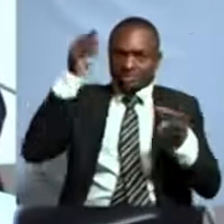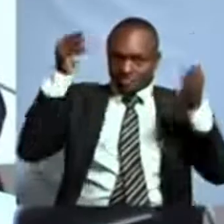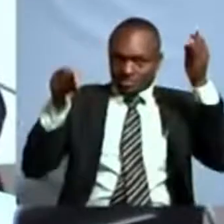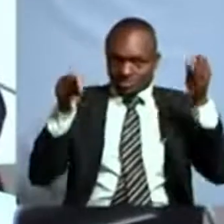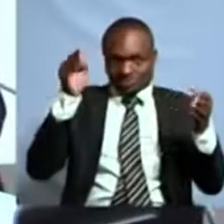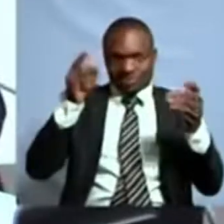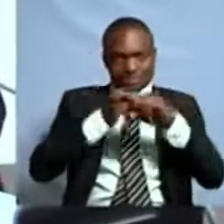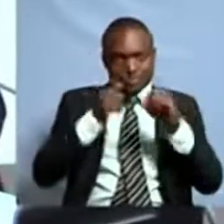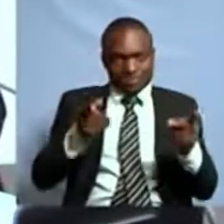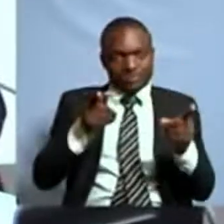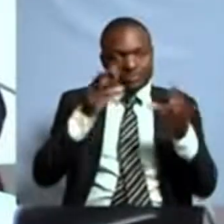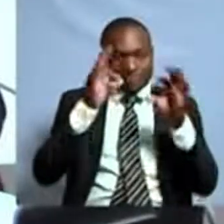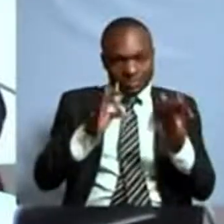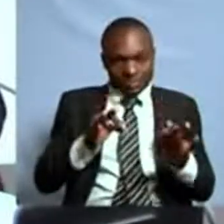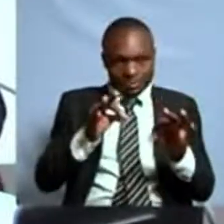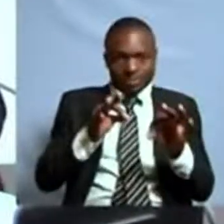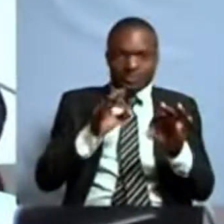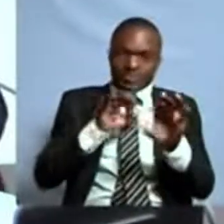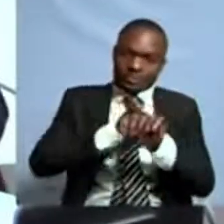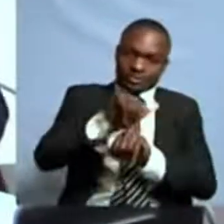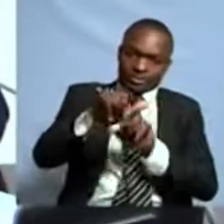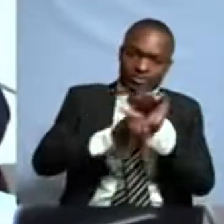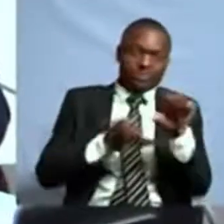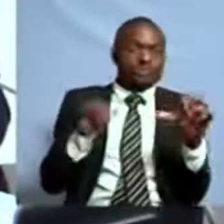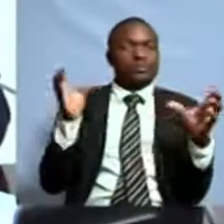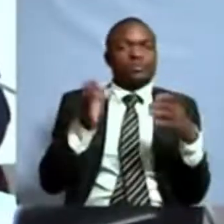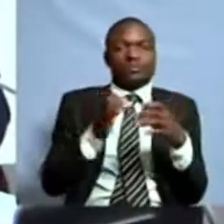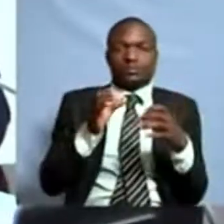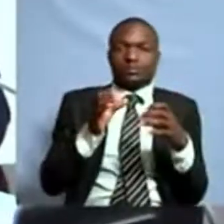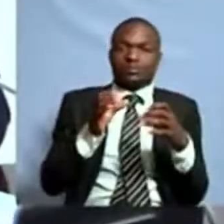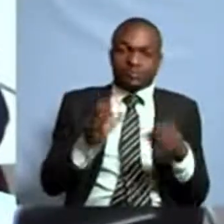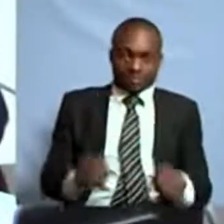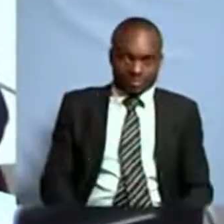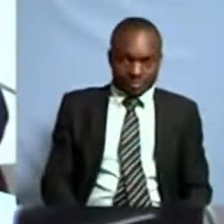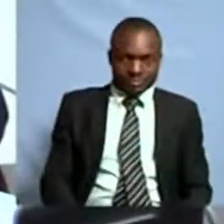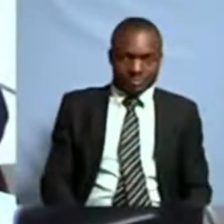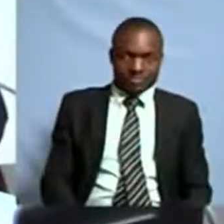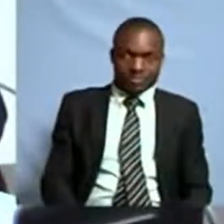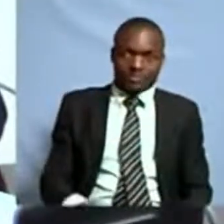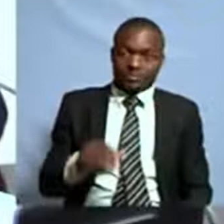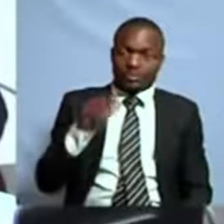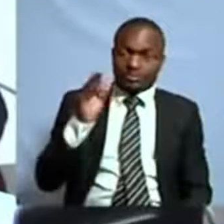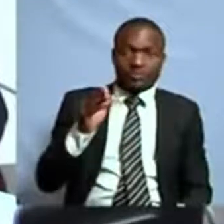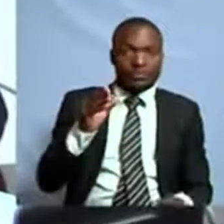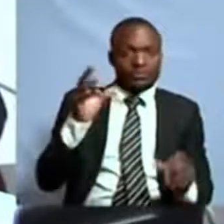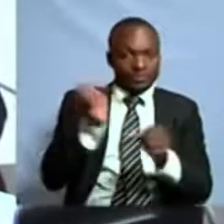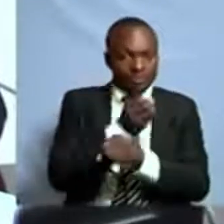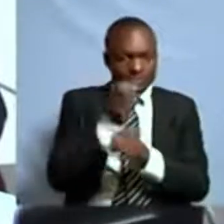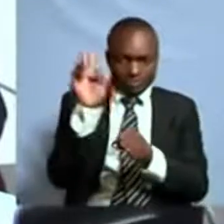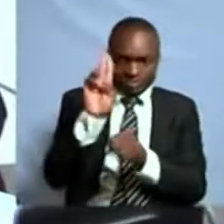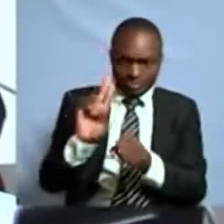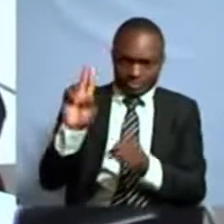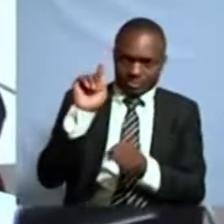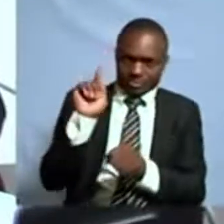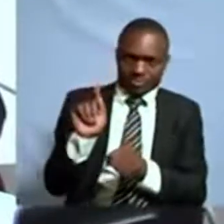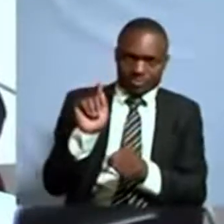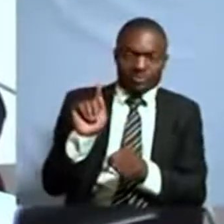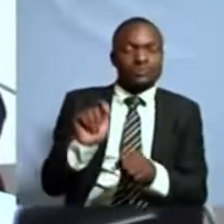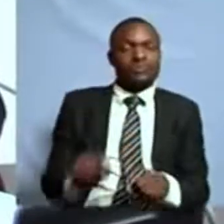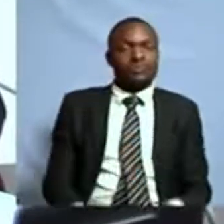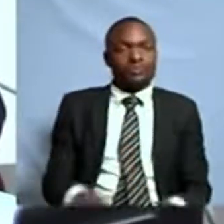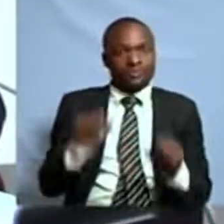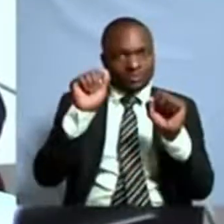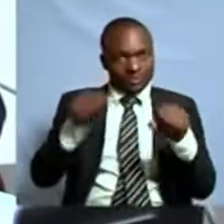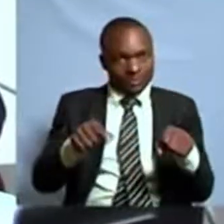the committee was deliberately misled. And so I wish for you to take advantage of that. Let